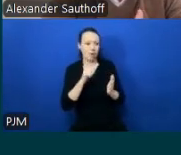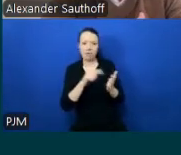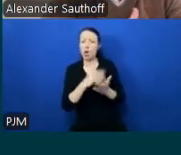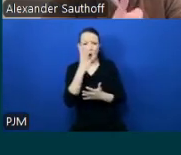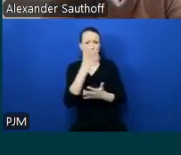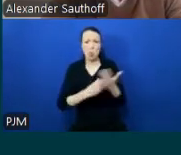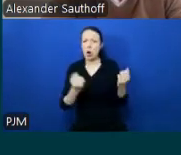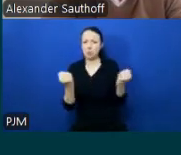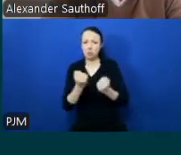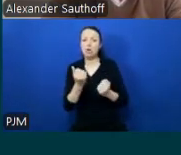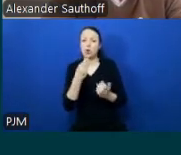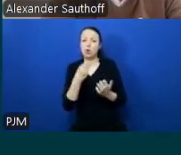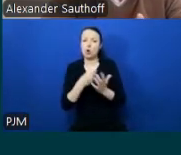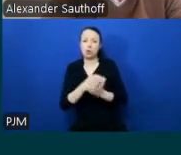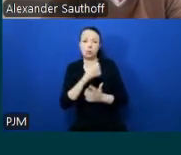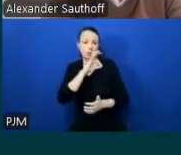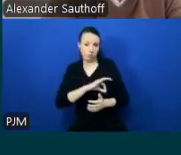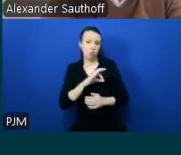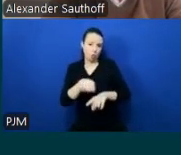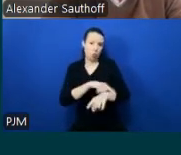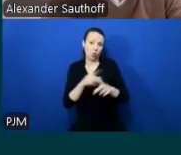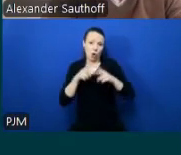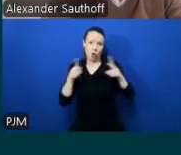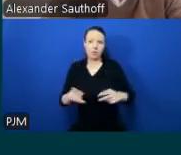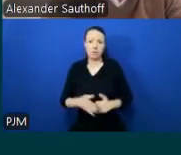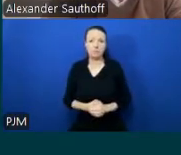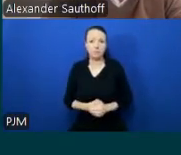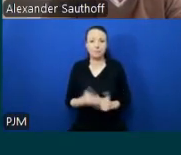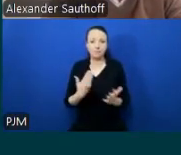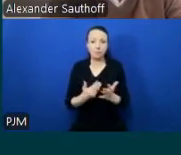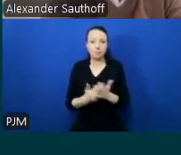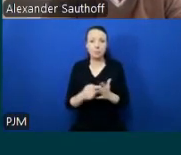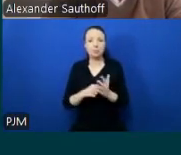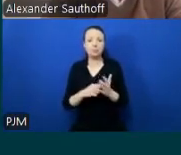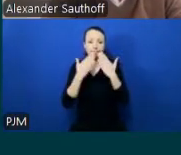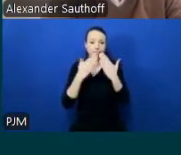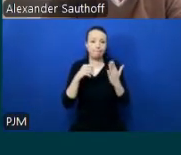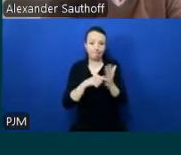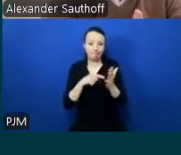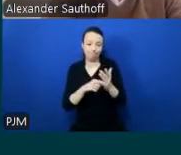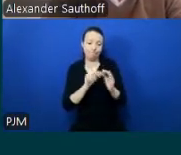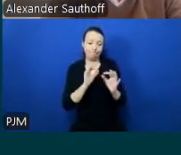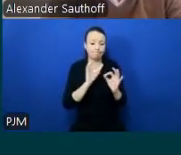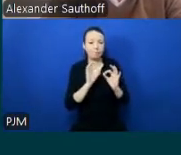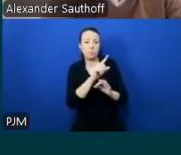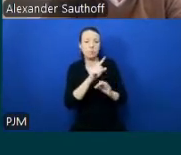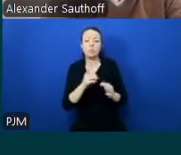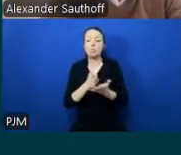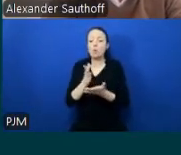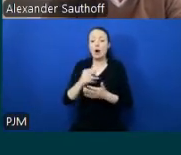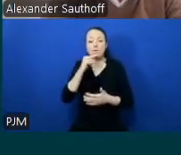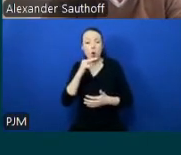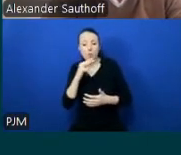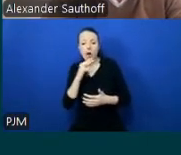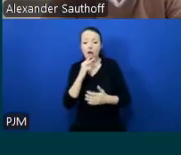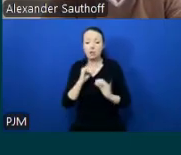reduce heat, they manage water, they improve air quality, enhance quality of life, and all